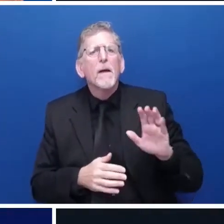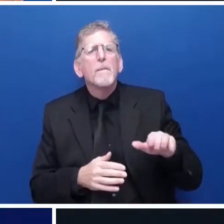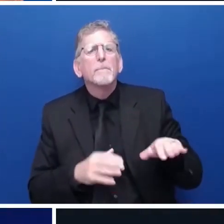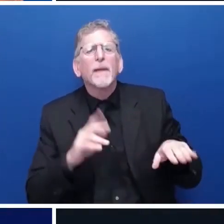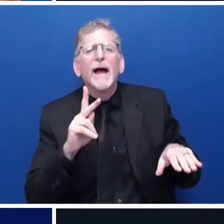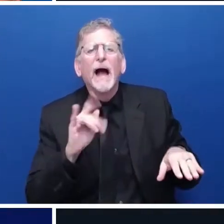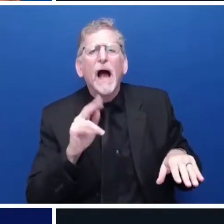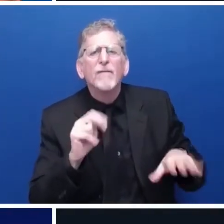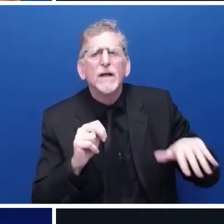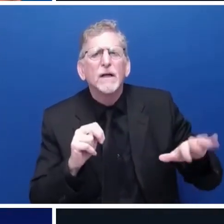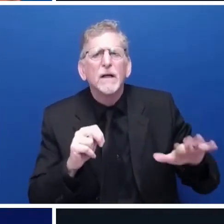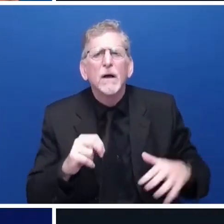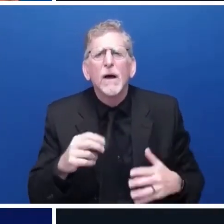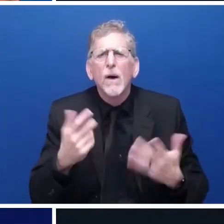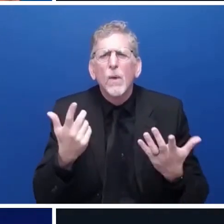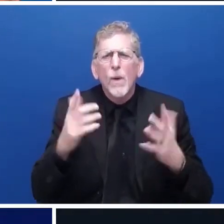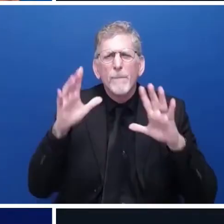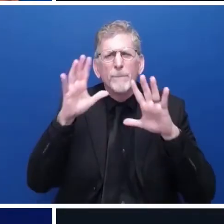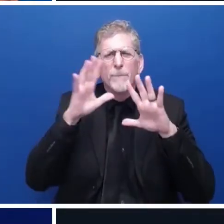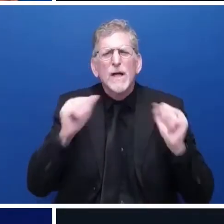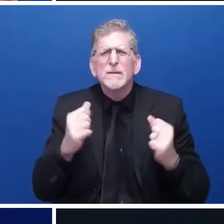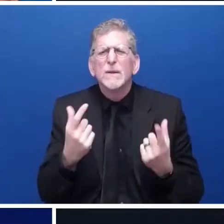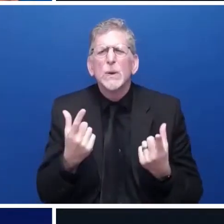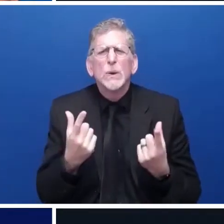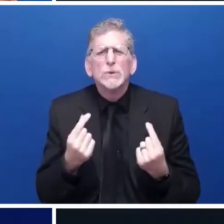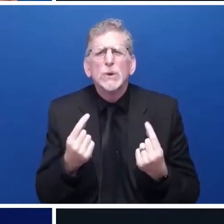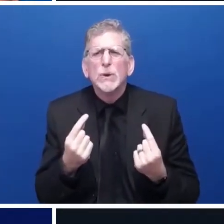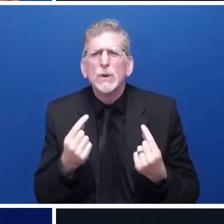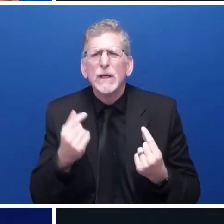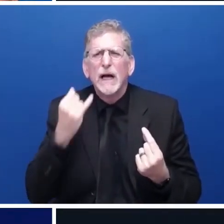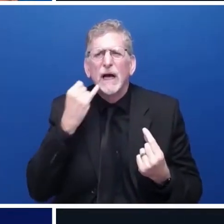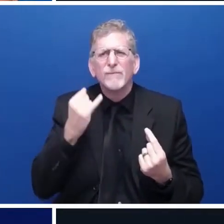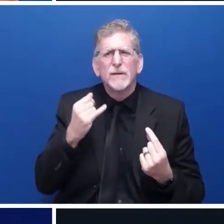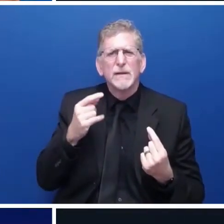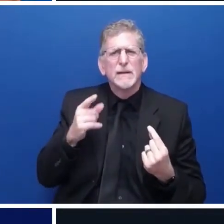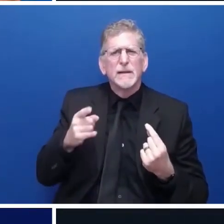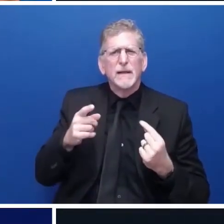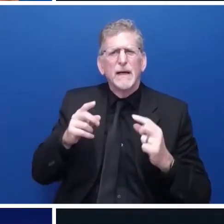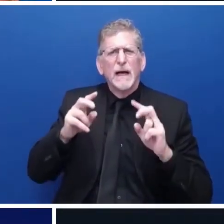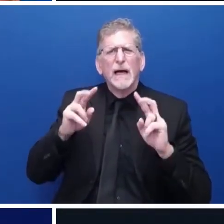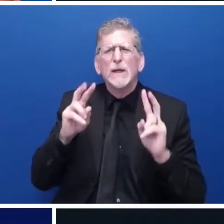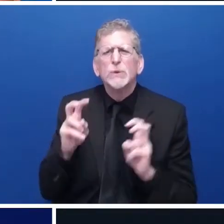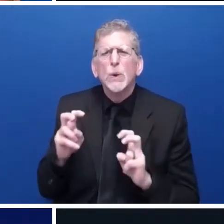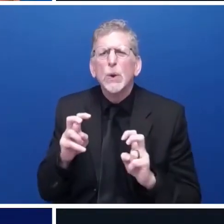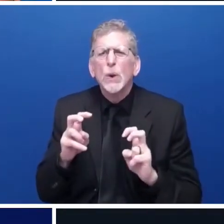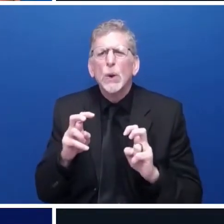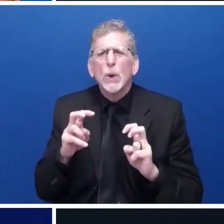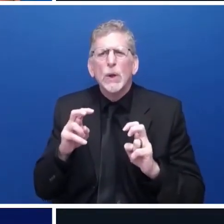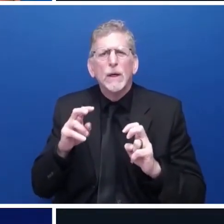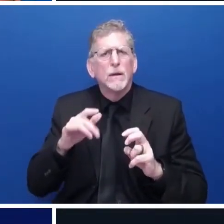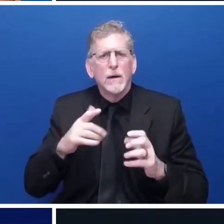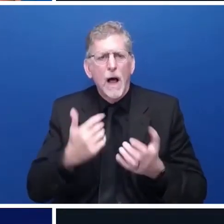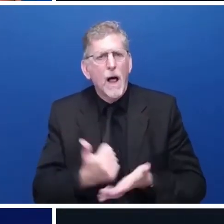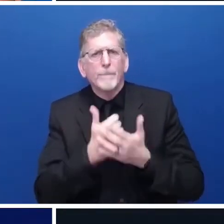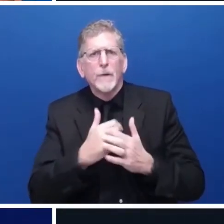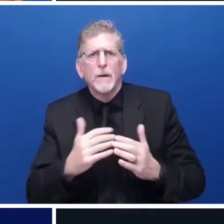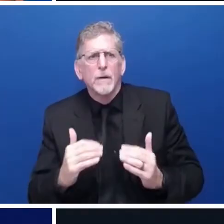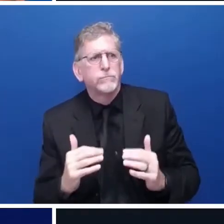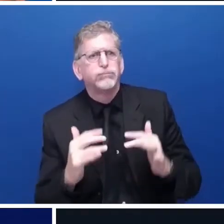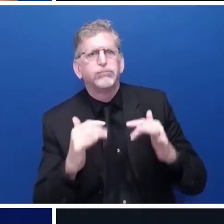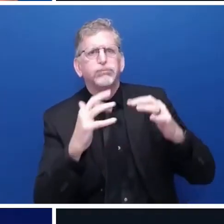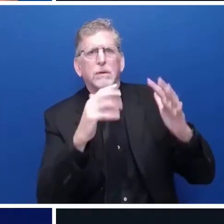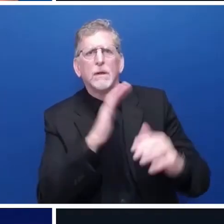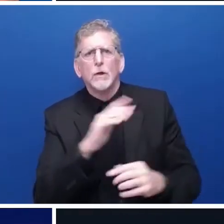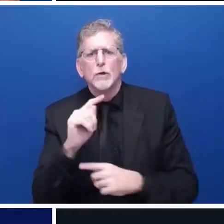his rise, in President Trump's case, it's the economy and the immigration, are now effectively